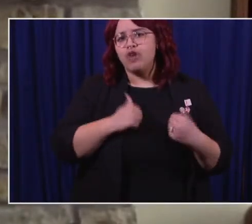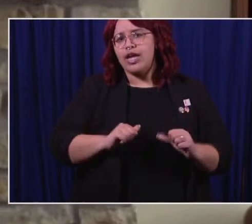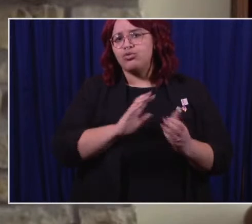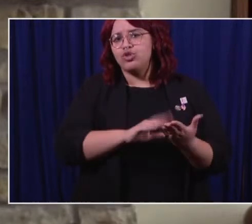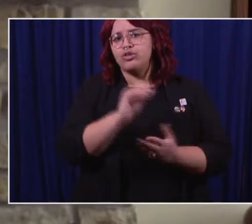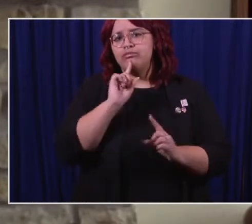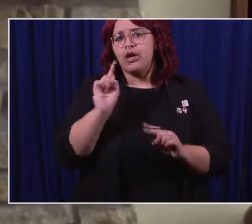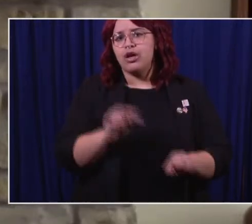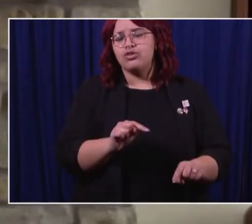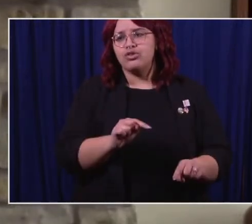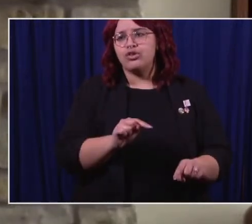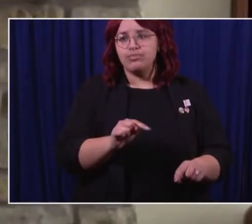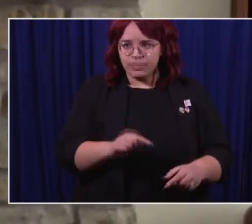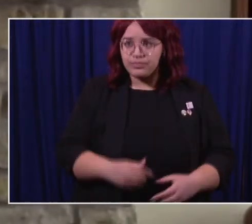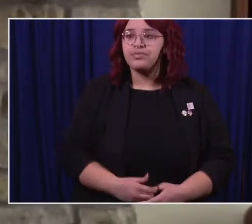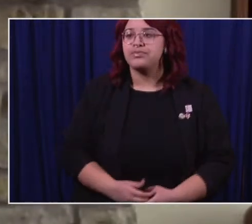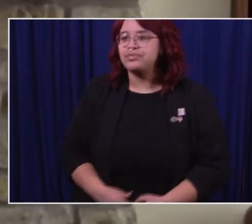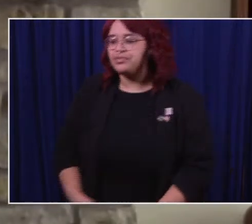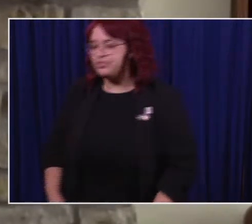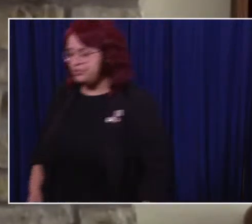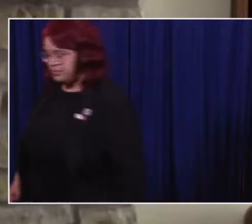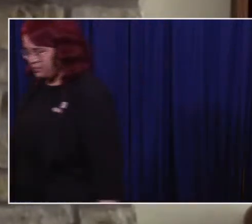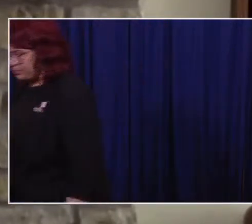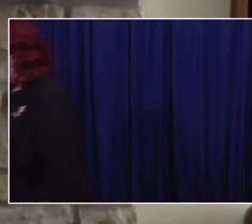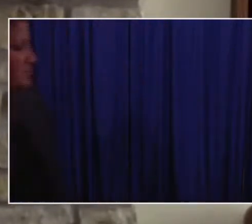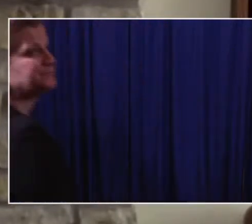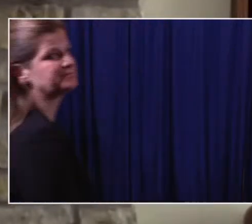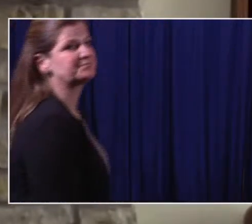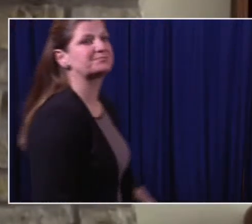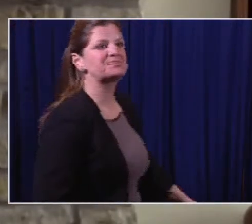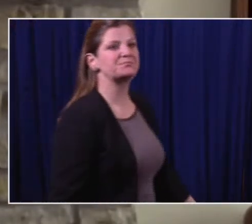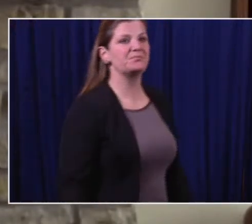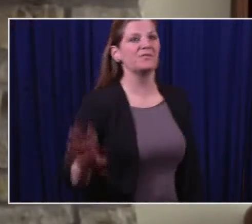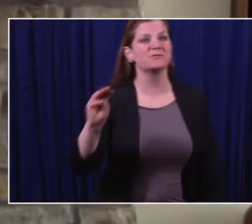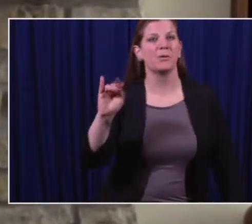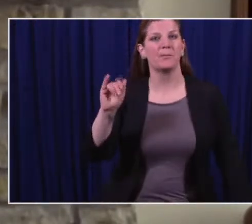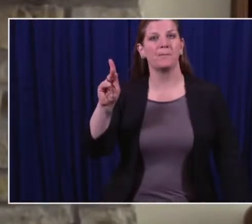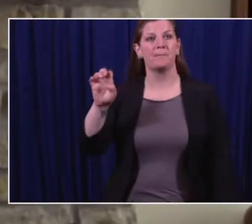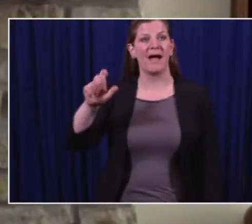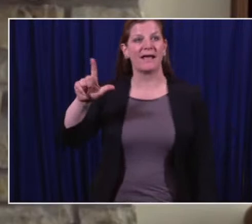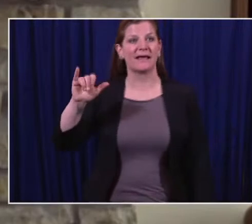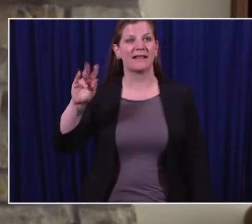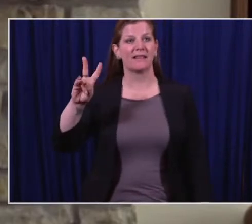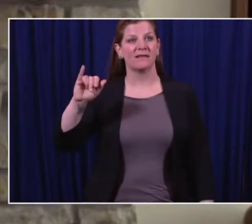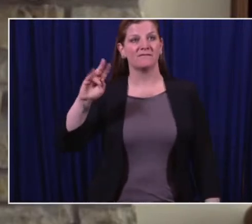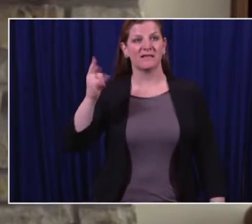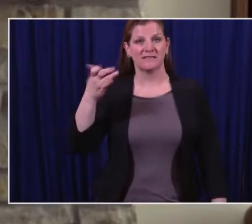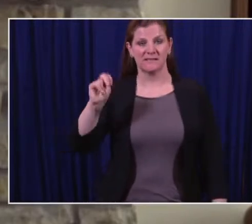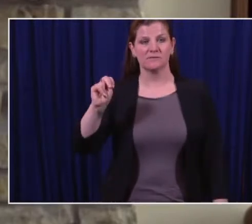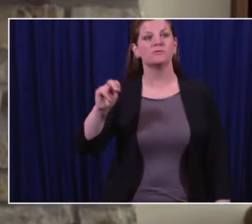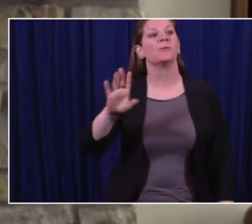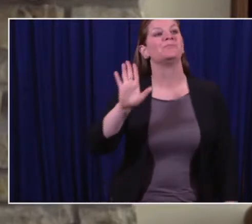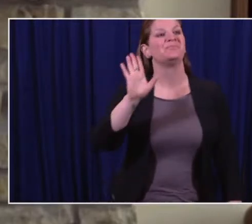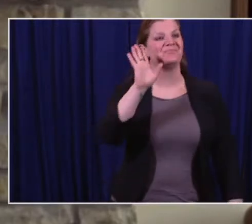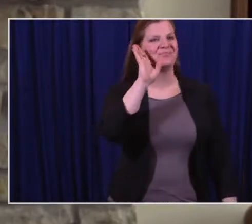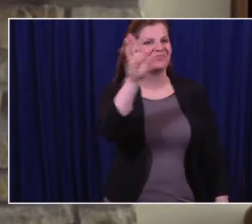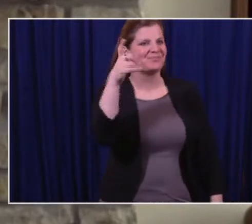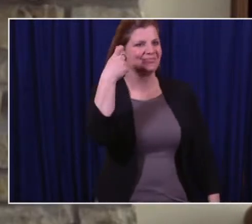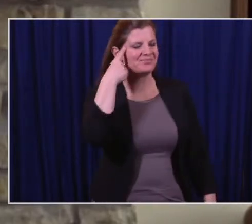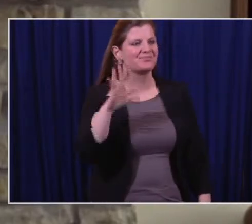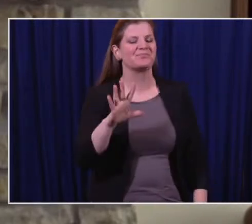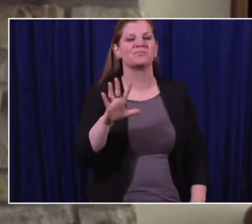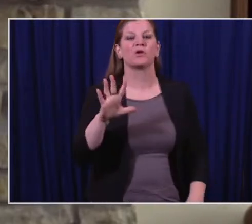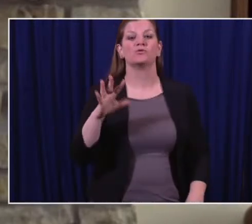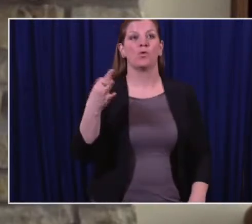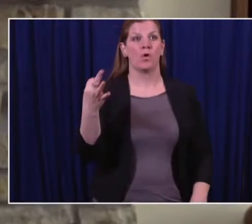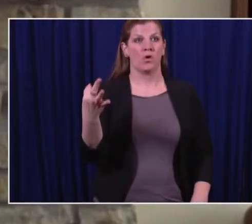Next question is from Mike Livingston at Gongwer News Service. Yeah, hi, Governor. On Friday, you got the